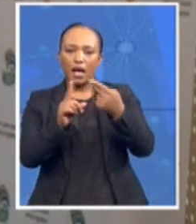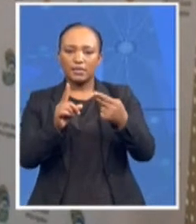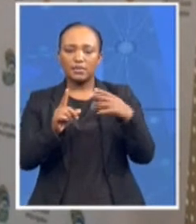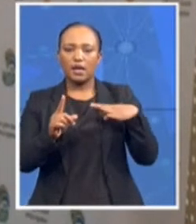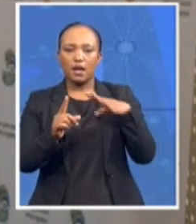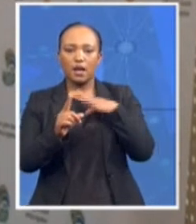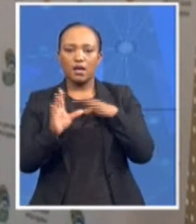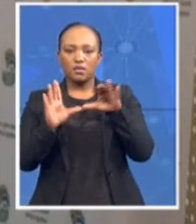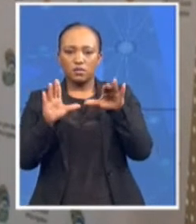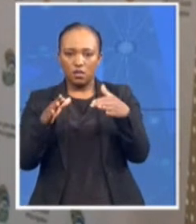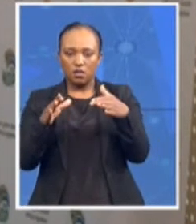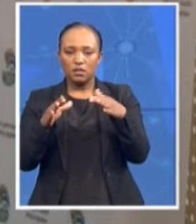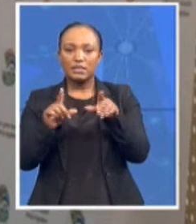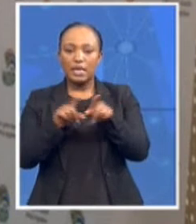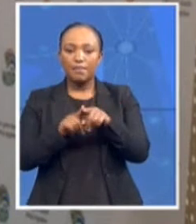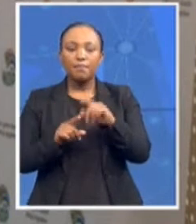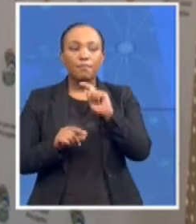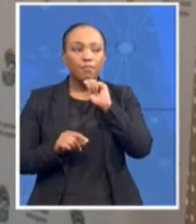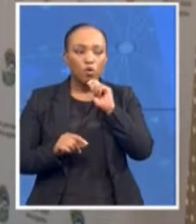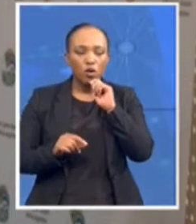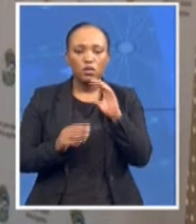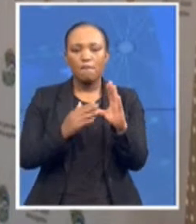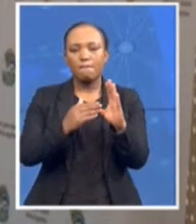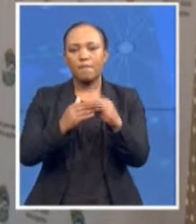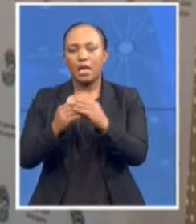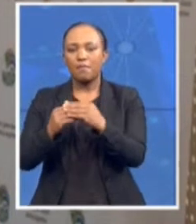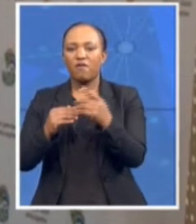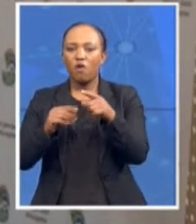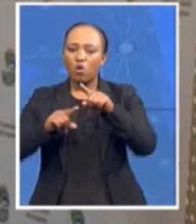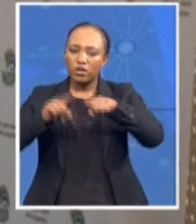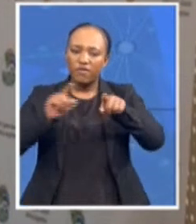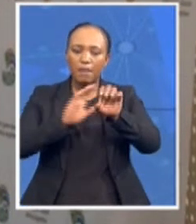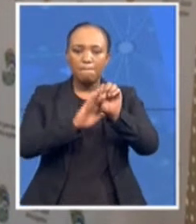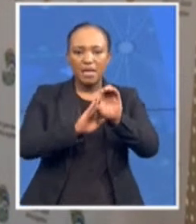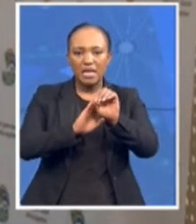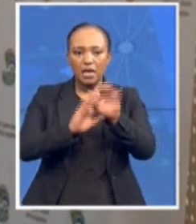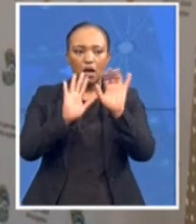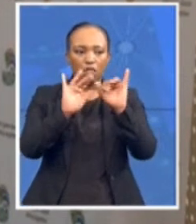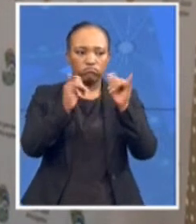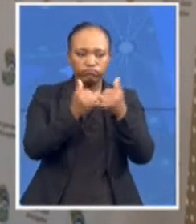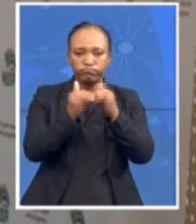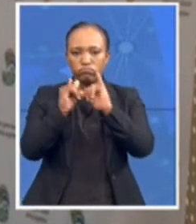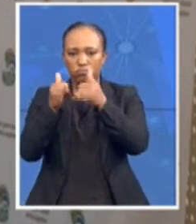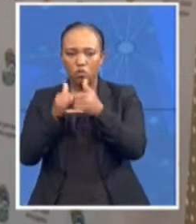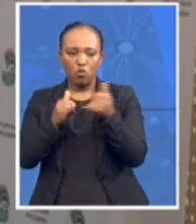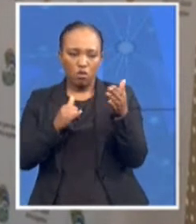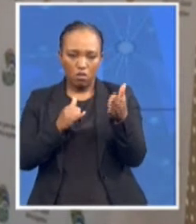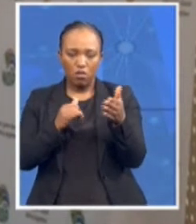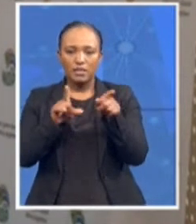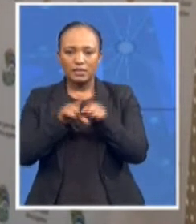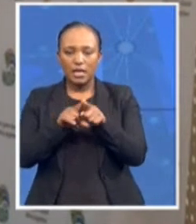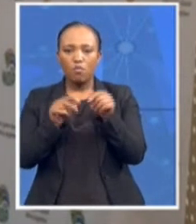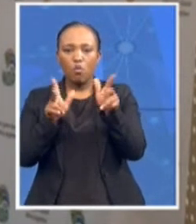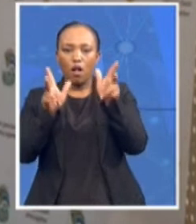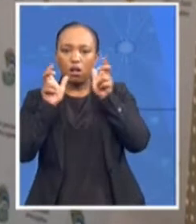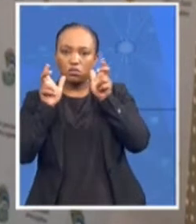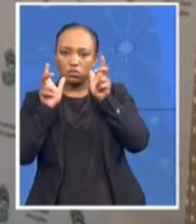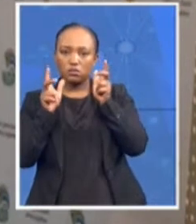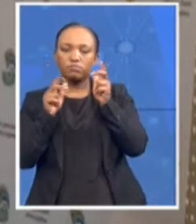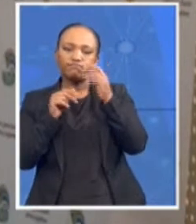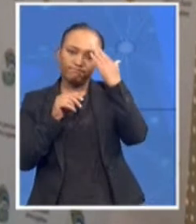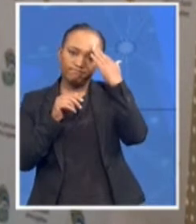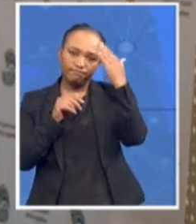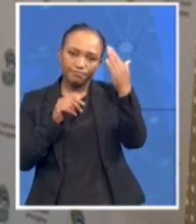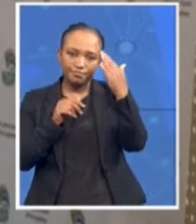the various media houses that are represented here today and those that are also listening in. The Department of Sports, Arts